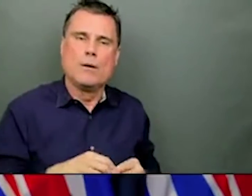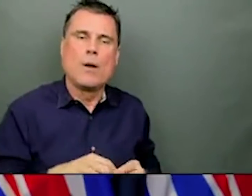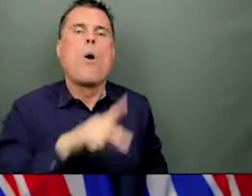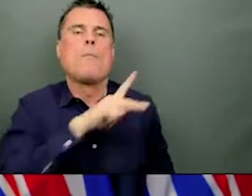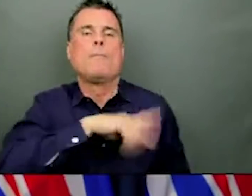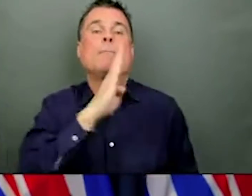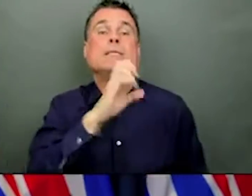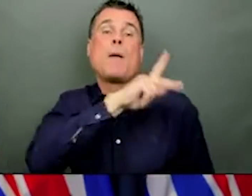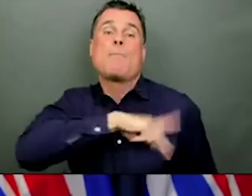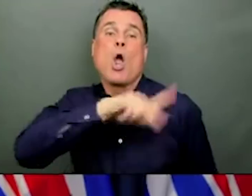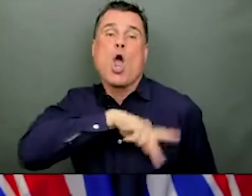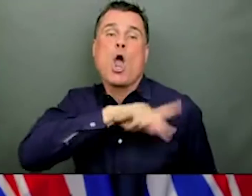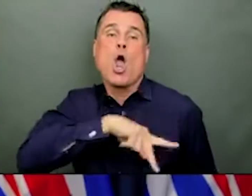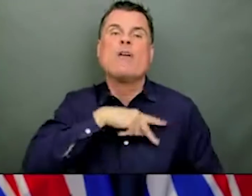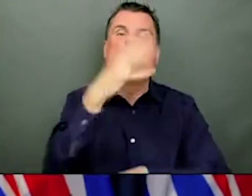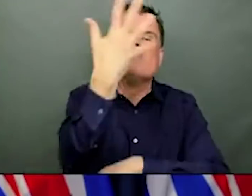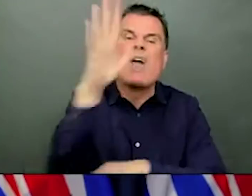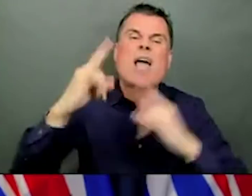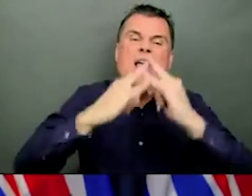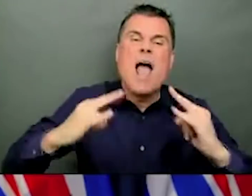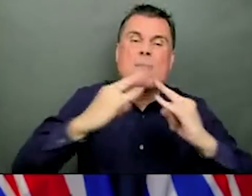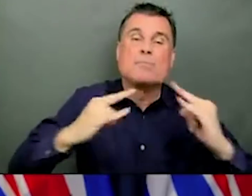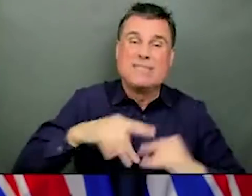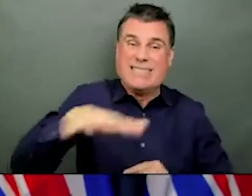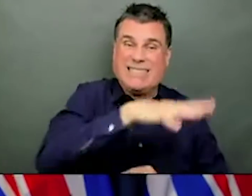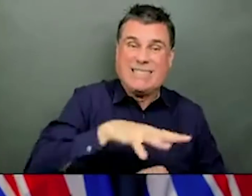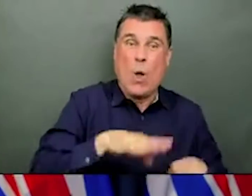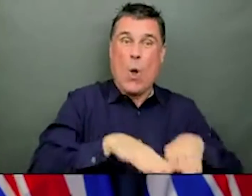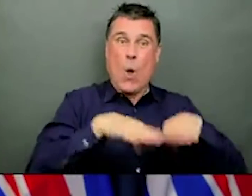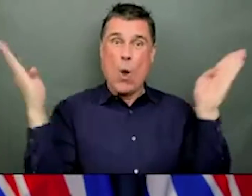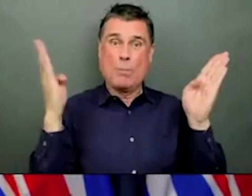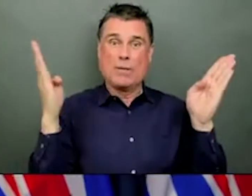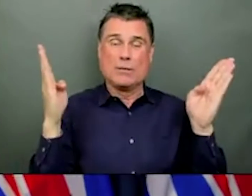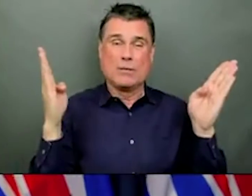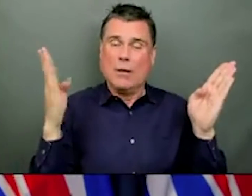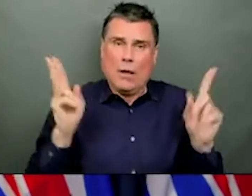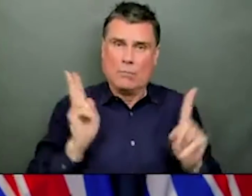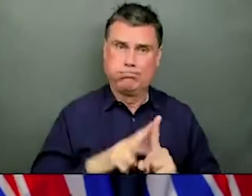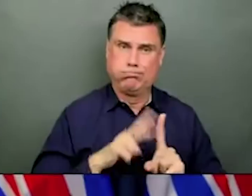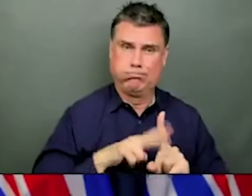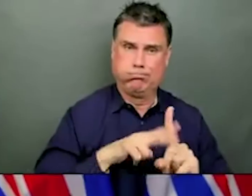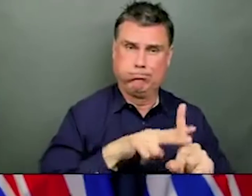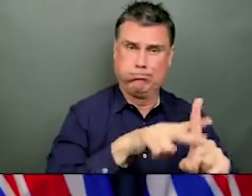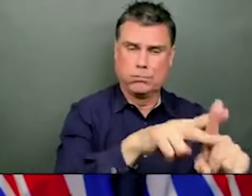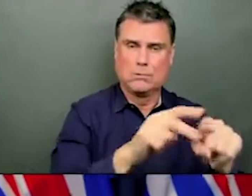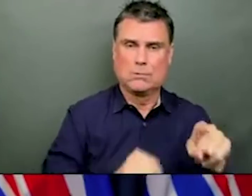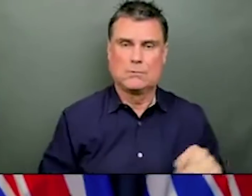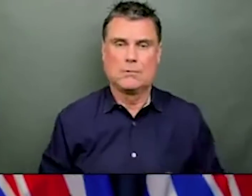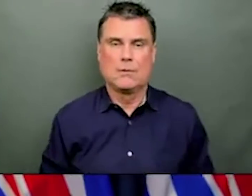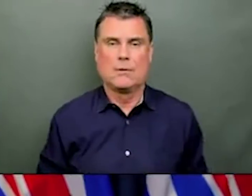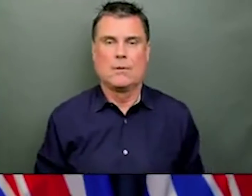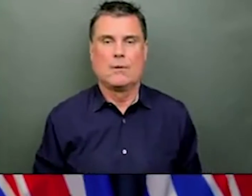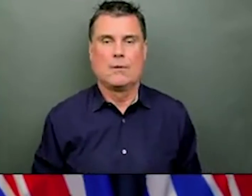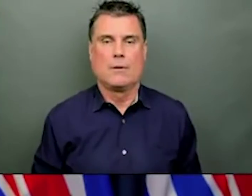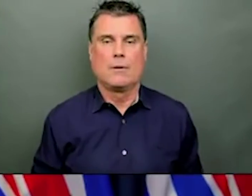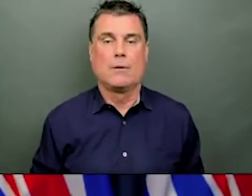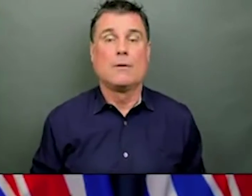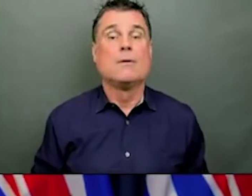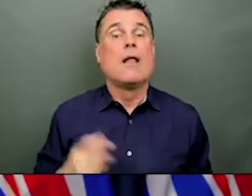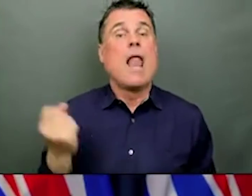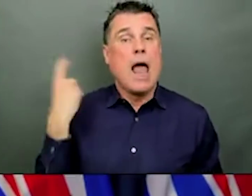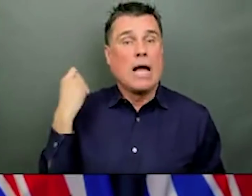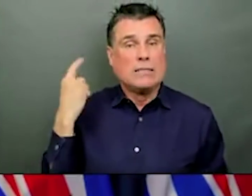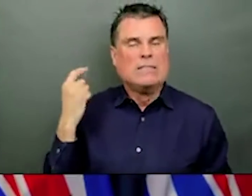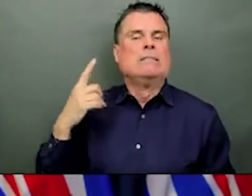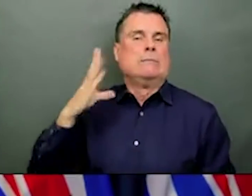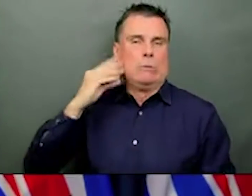in Vancouver Coastal. We have the positive outcomes in Fraser Health. So we are having the health authorities talk to each other. Adrian is overseeing